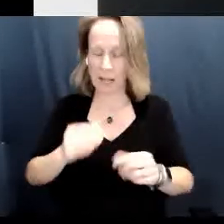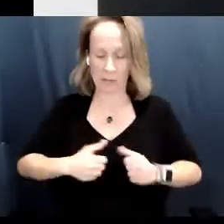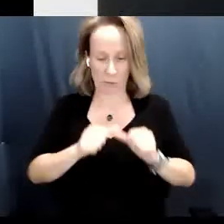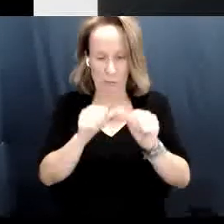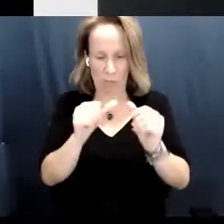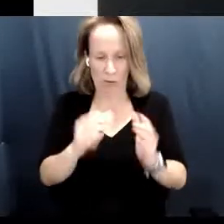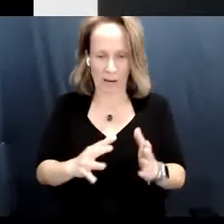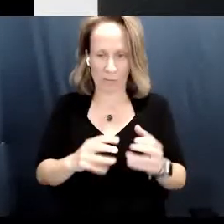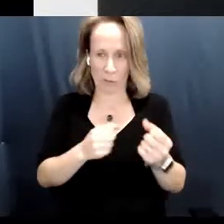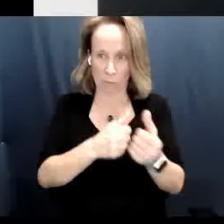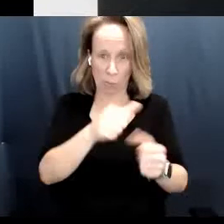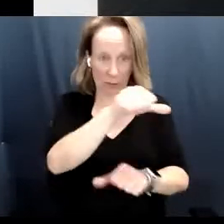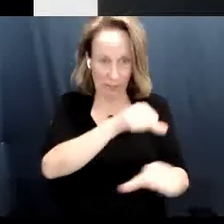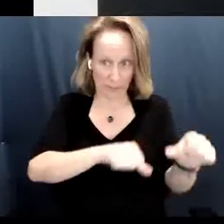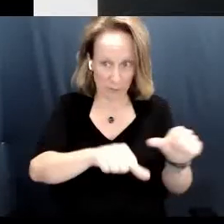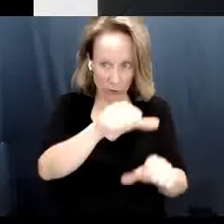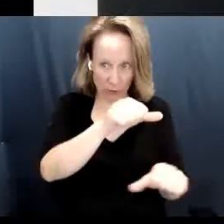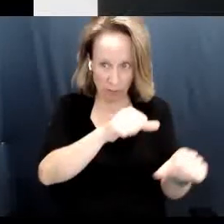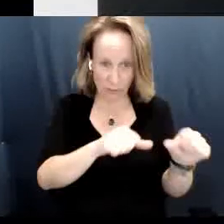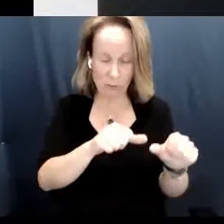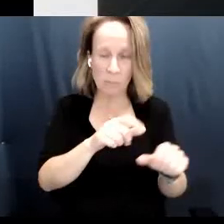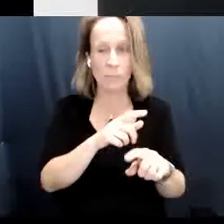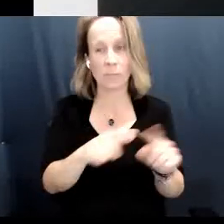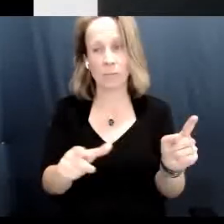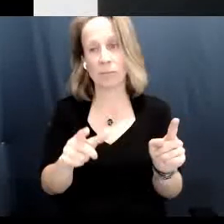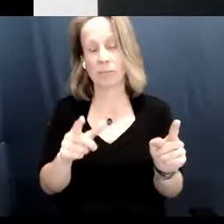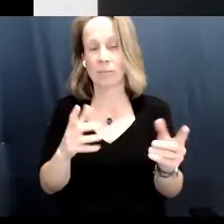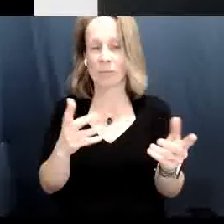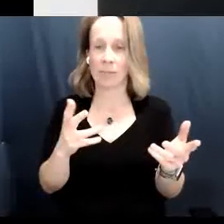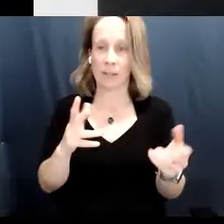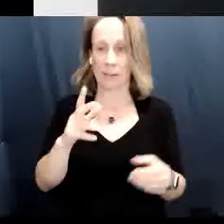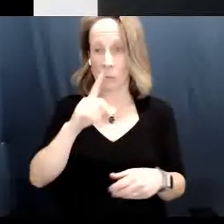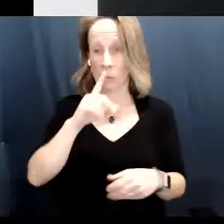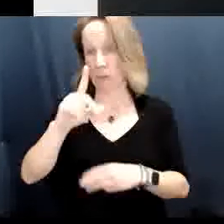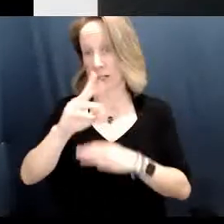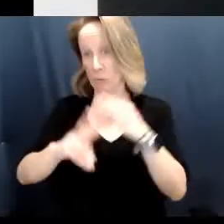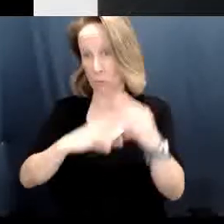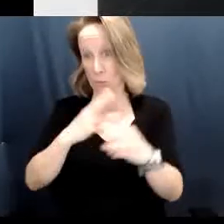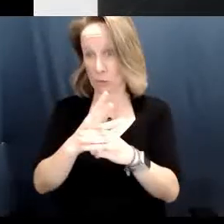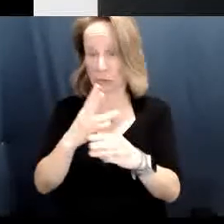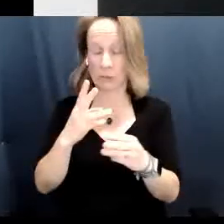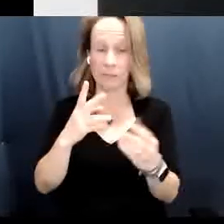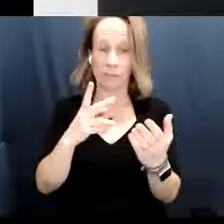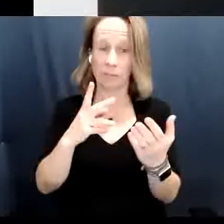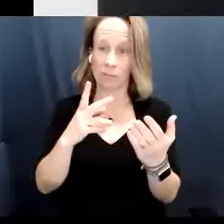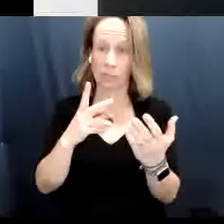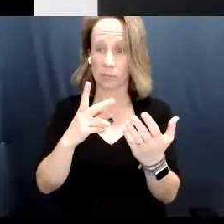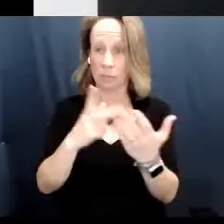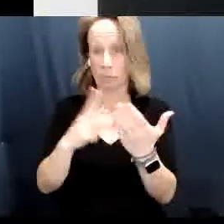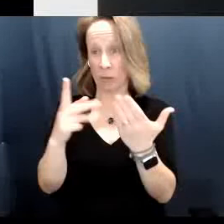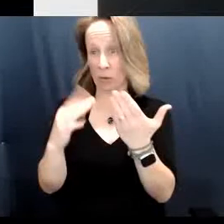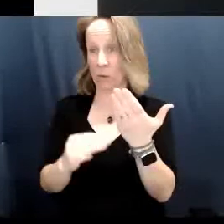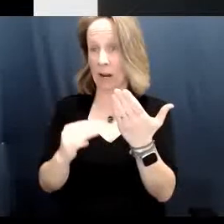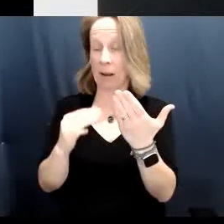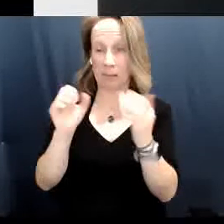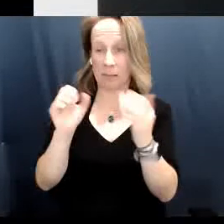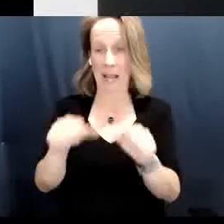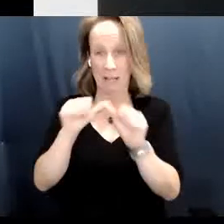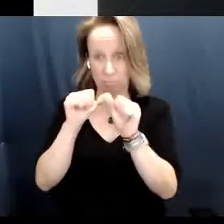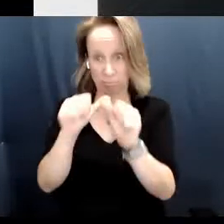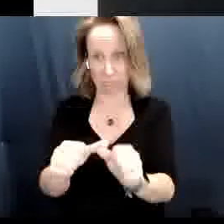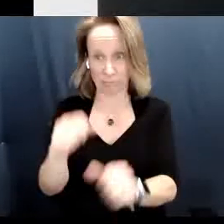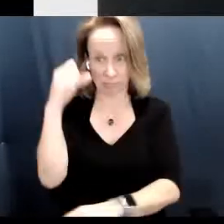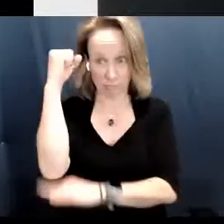But our reality is that within programs, services become more sustainable when funded.